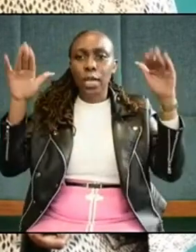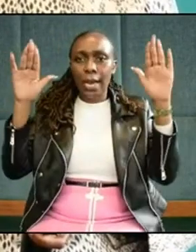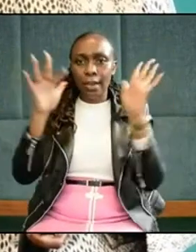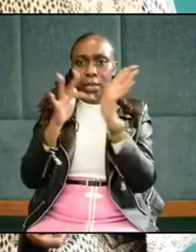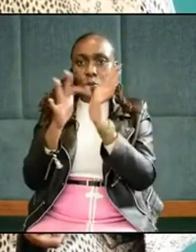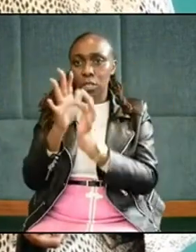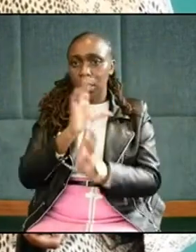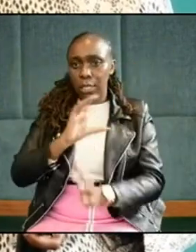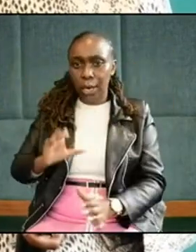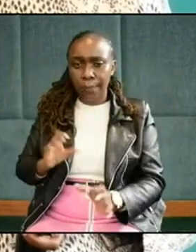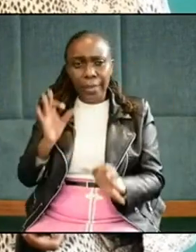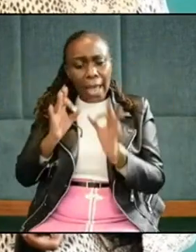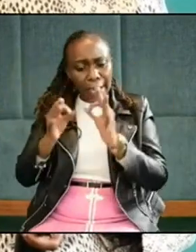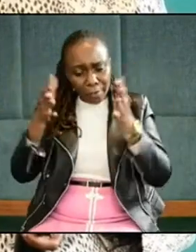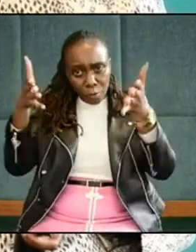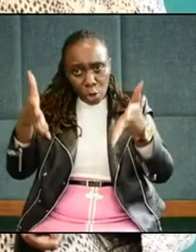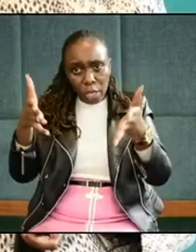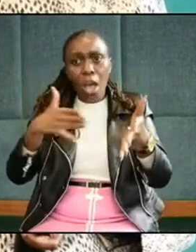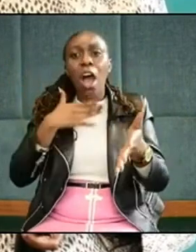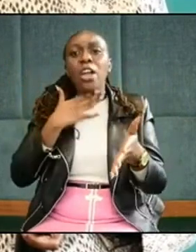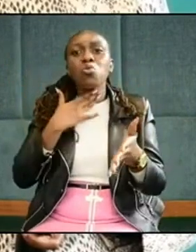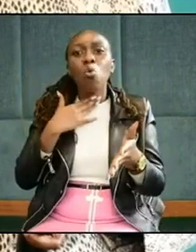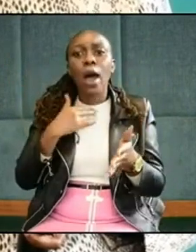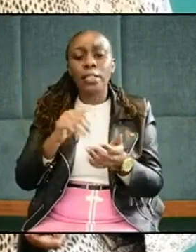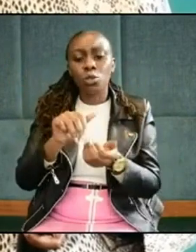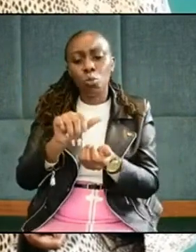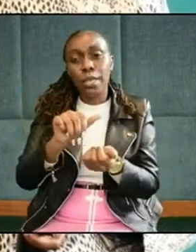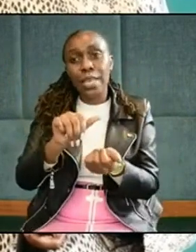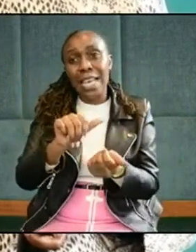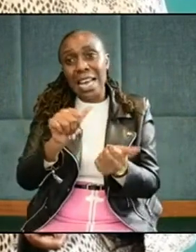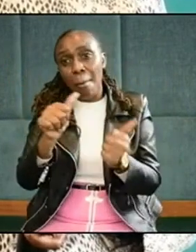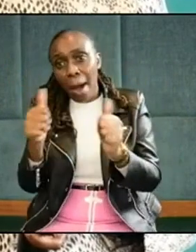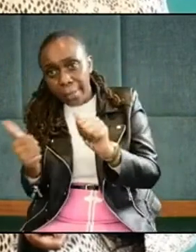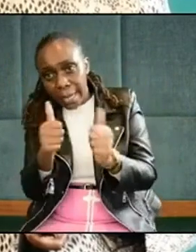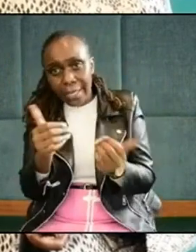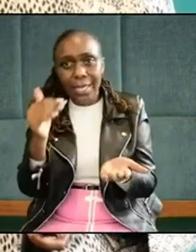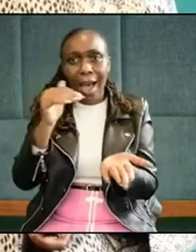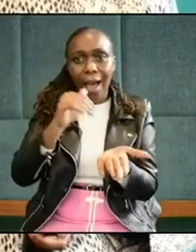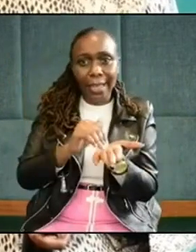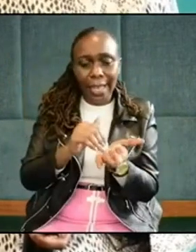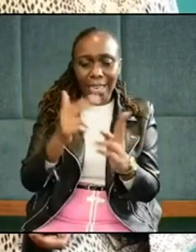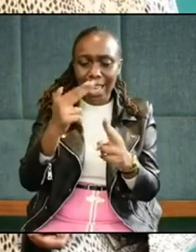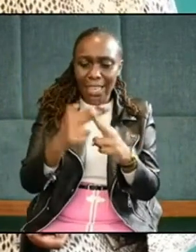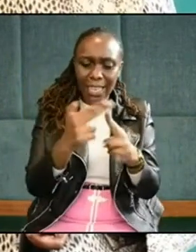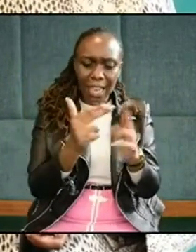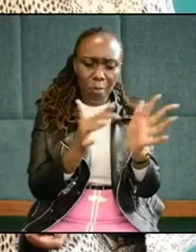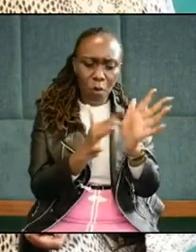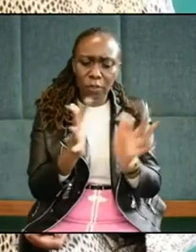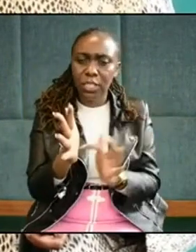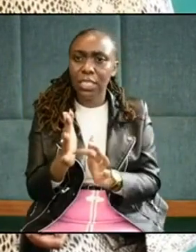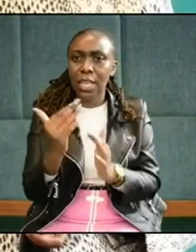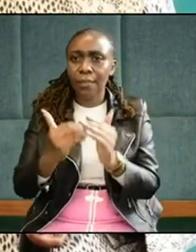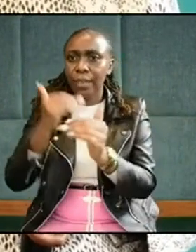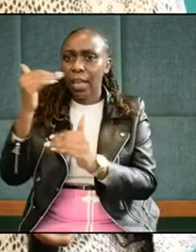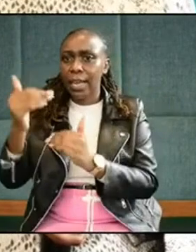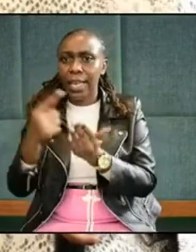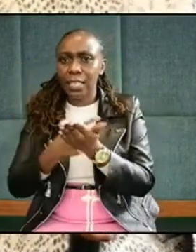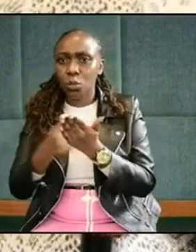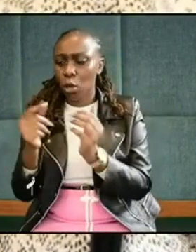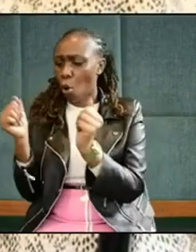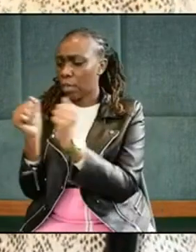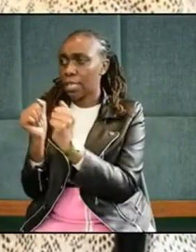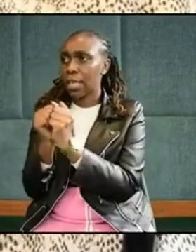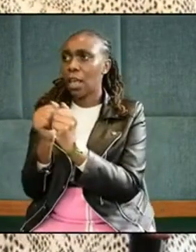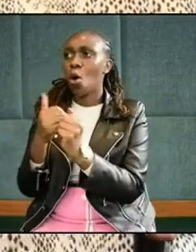are here and you want to re-baptism, or you want to be baptized in the name of Jesus, next week on the